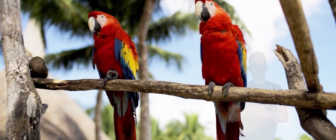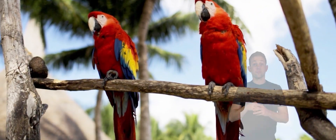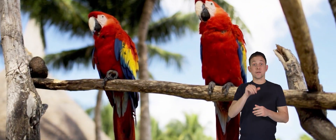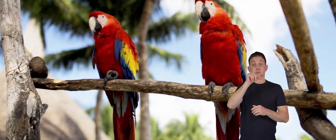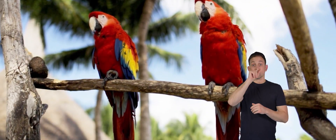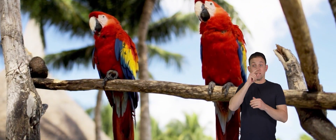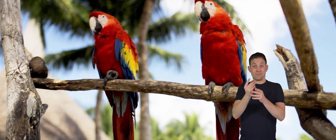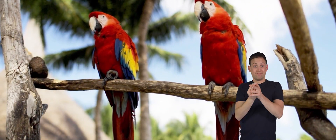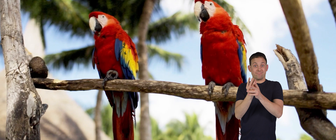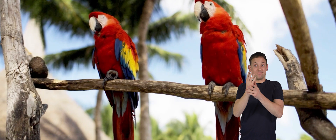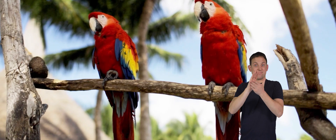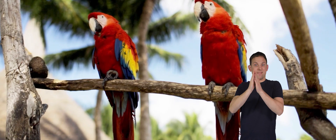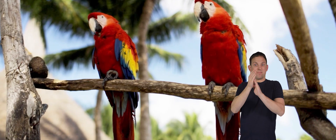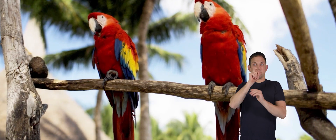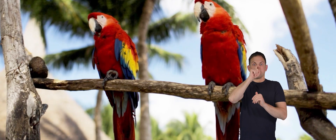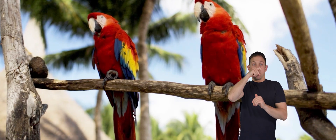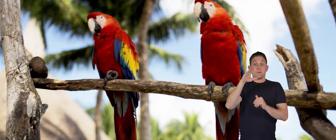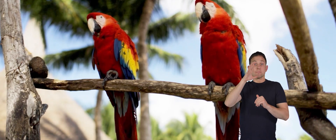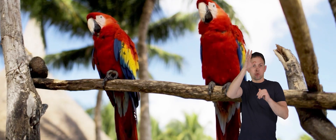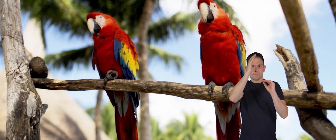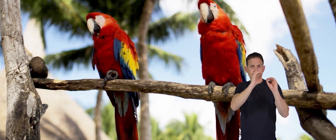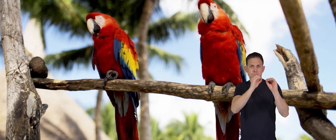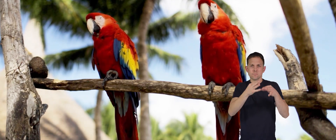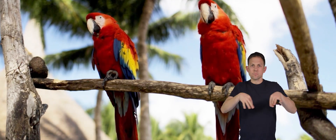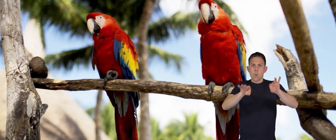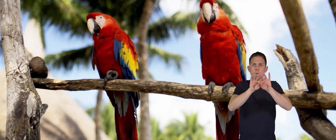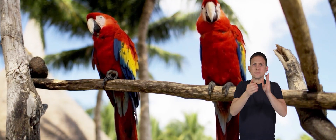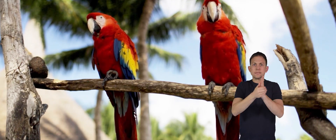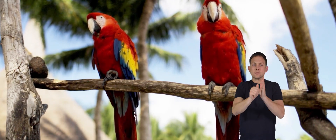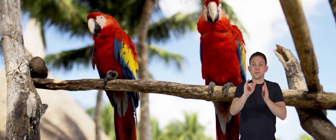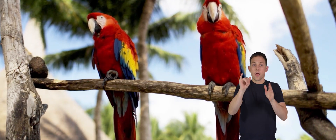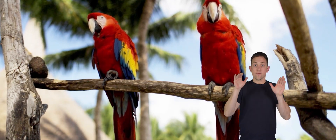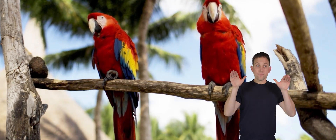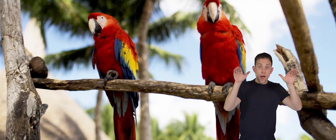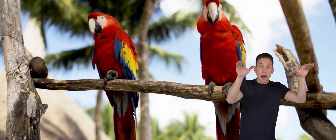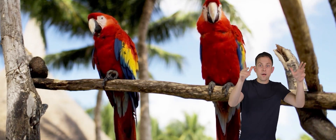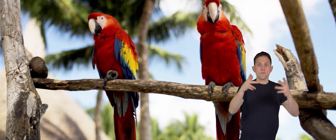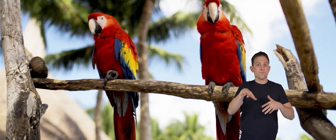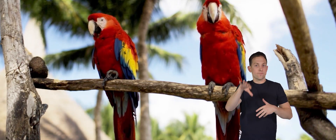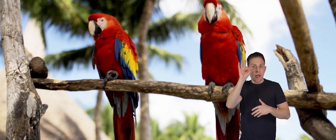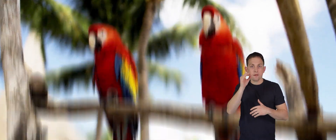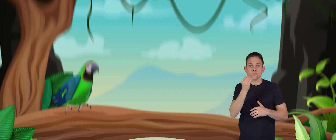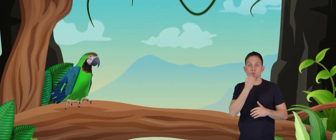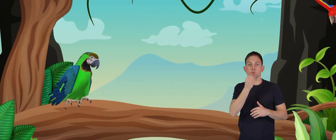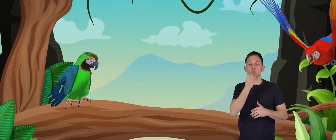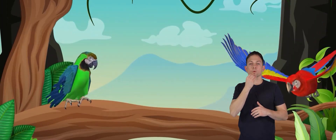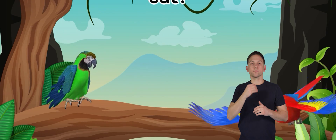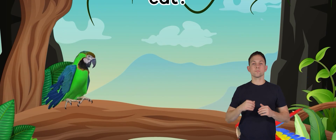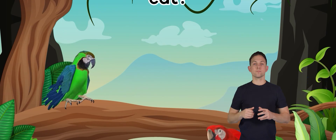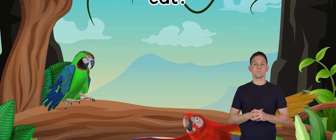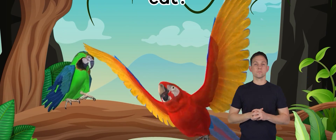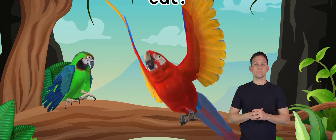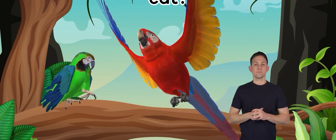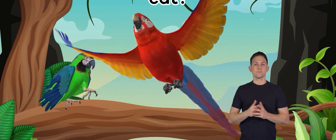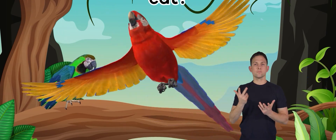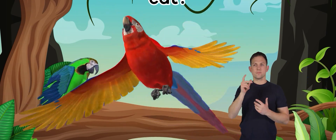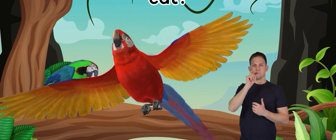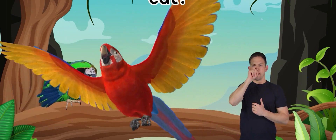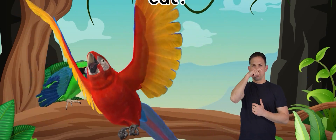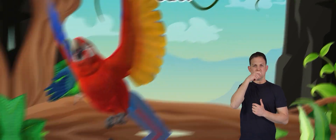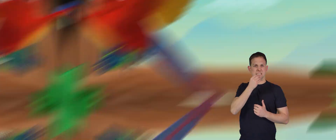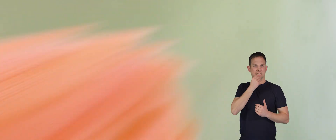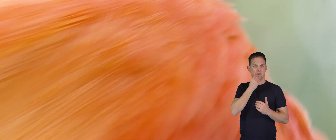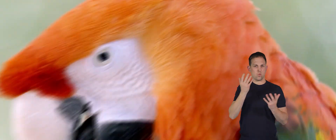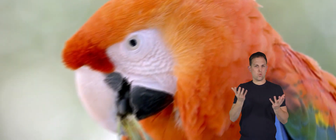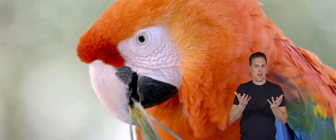age, their parents teach them important skills, like flying and finding food. What do parrots eat?